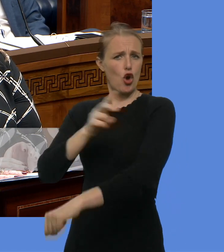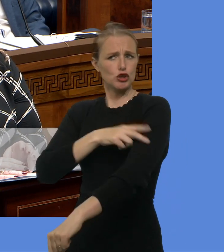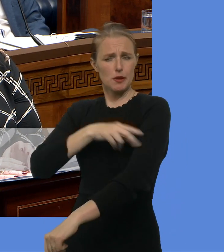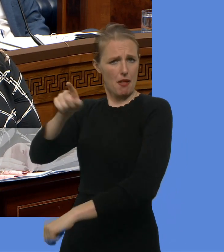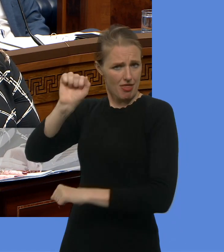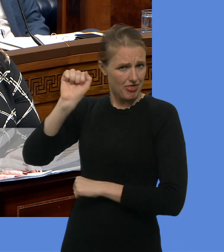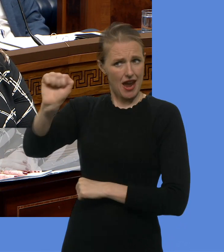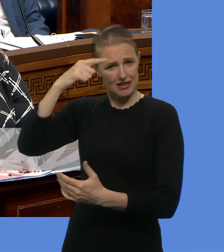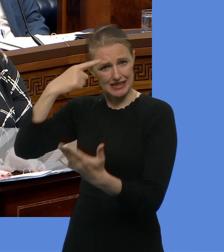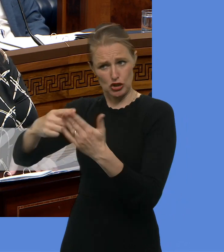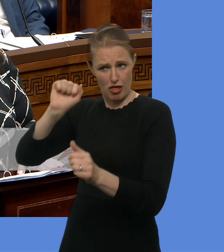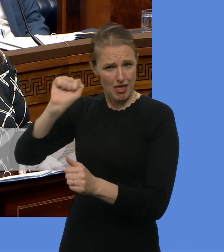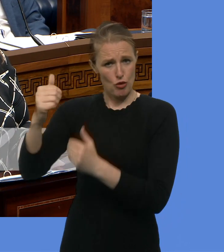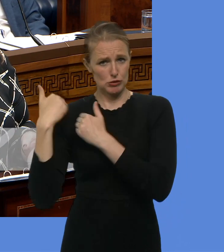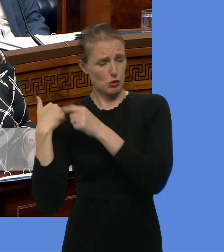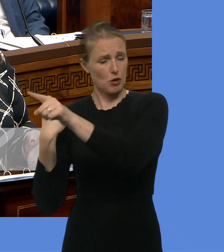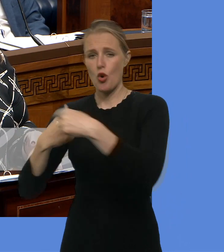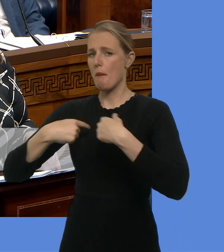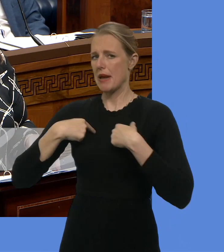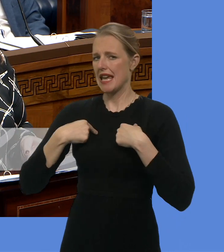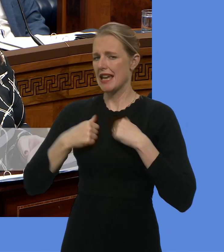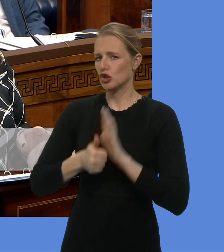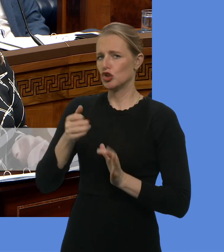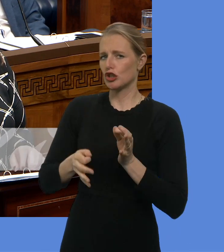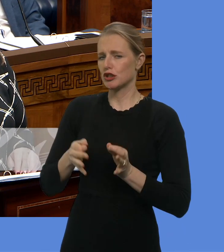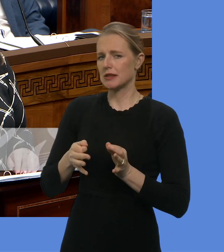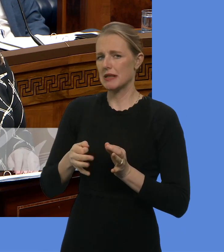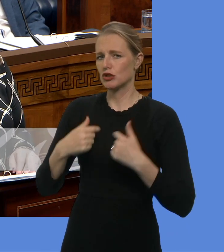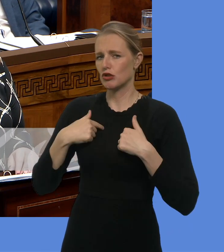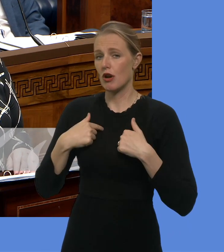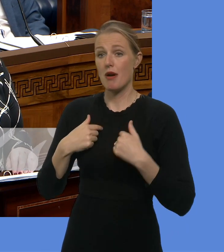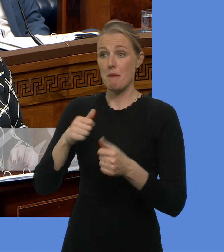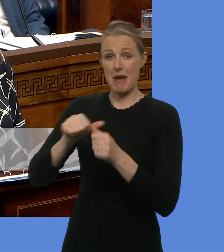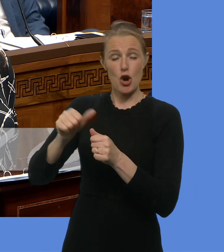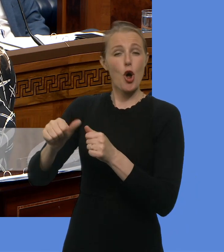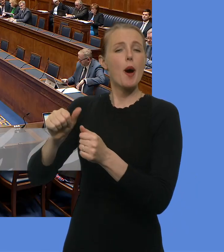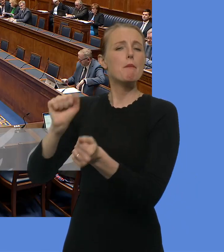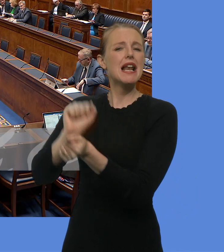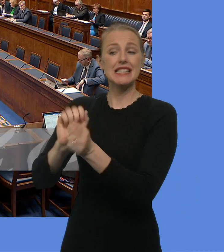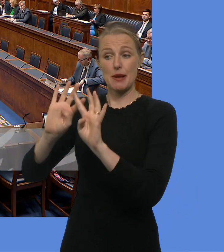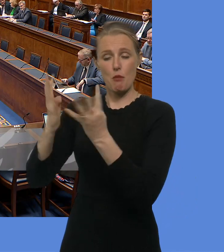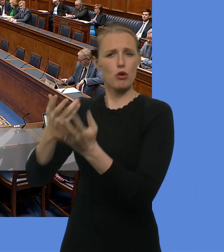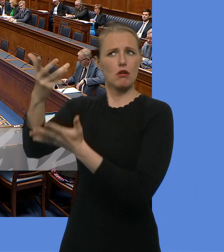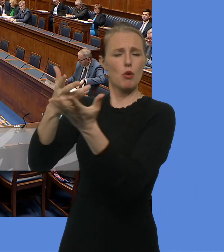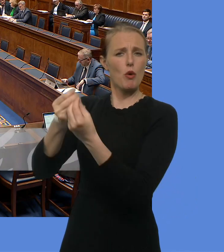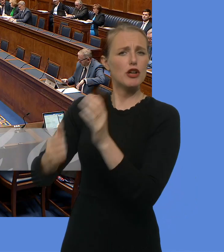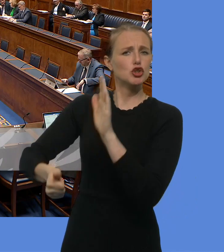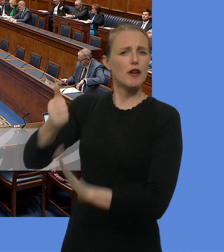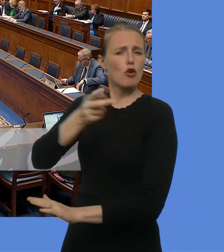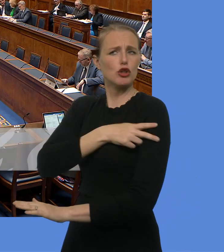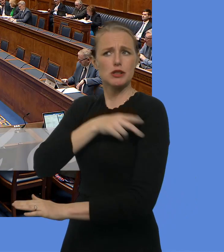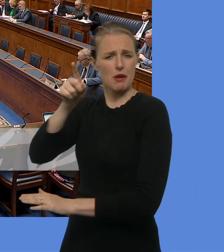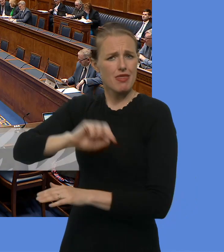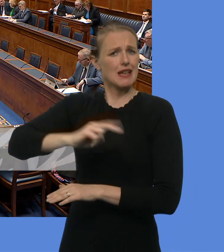for me as Justice Minister, and it's something that really would be more appropriate for members of the Policing Board to take up with the Chief Constable at their next meeting. Mrs.